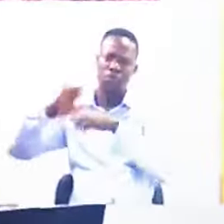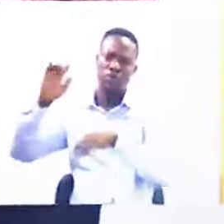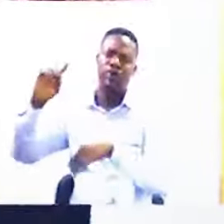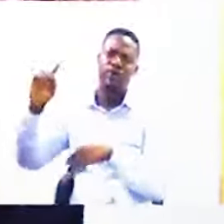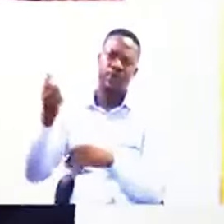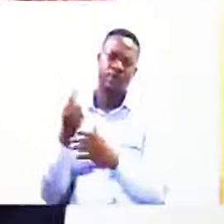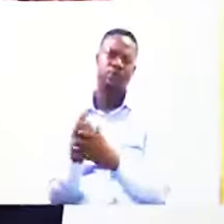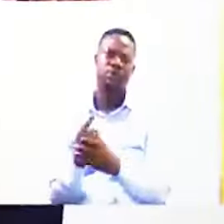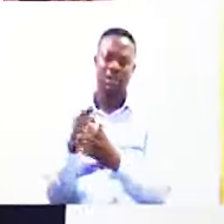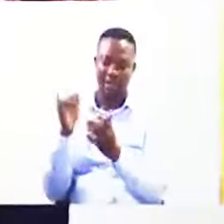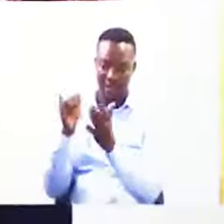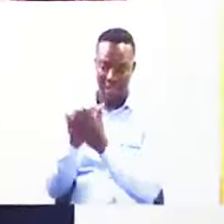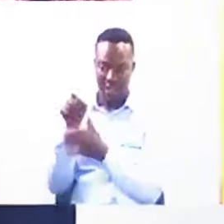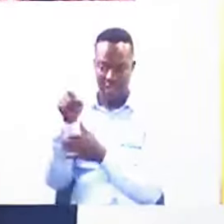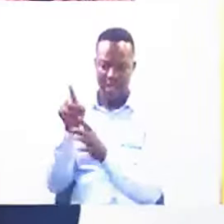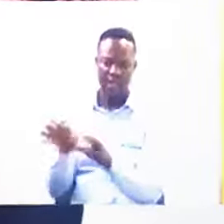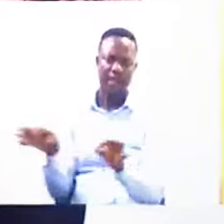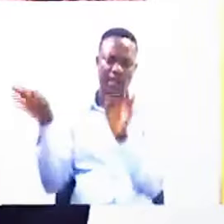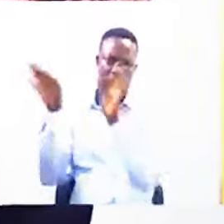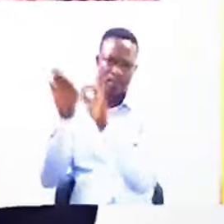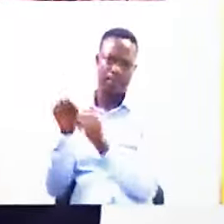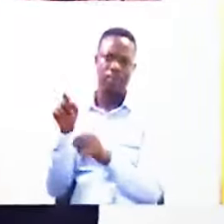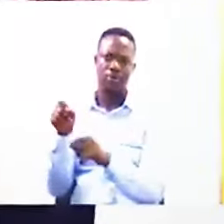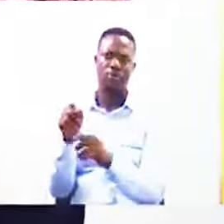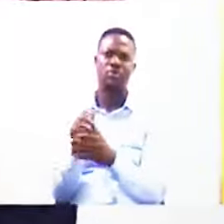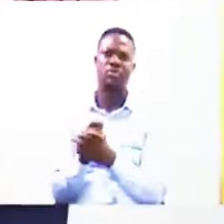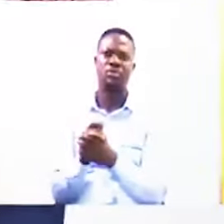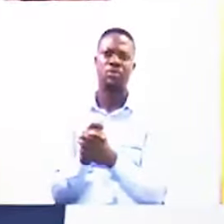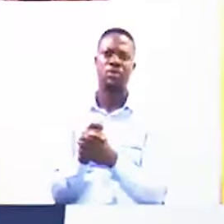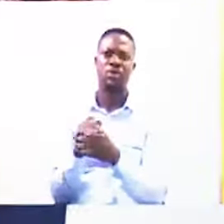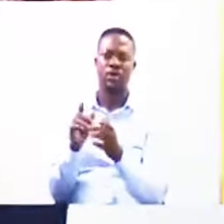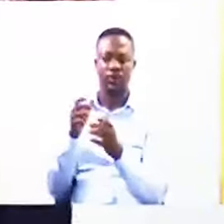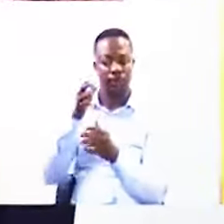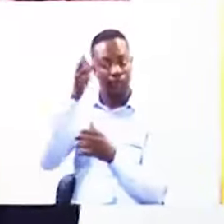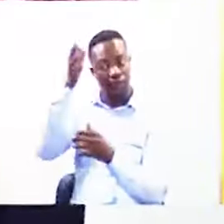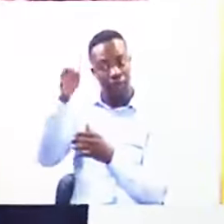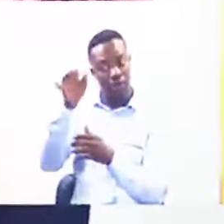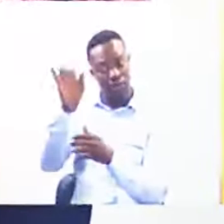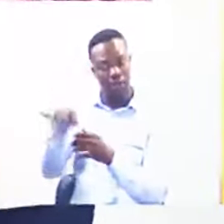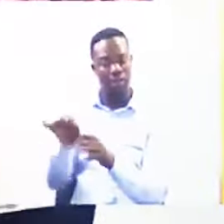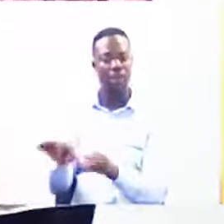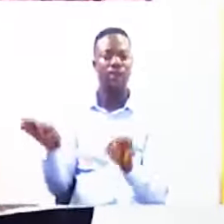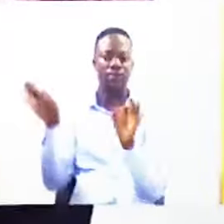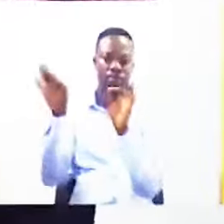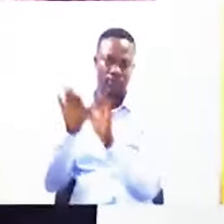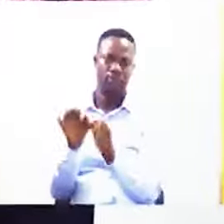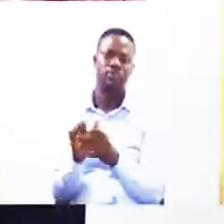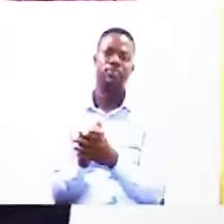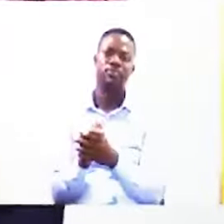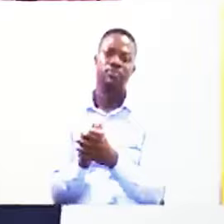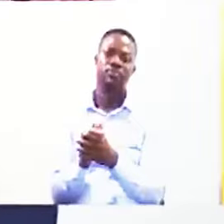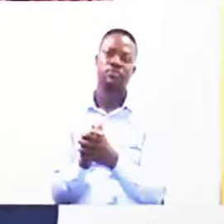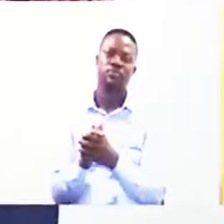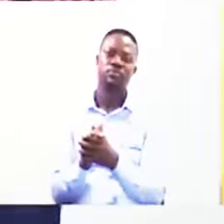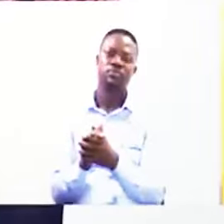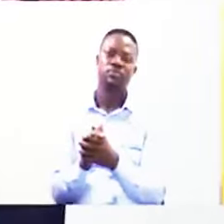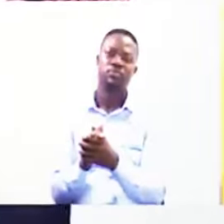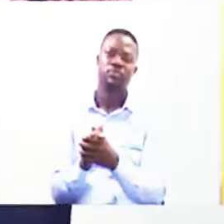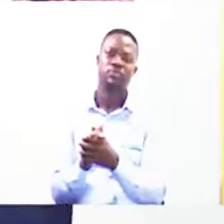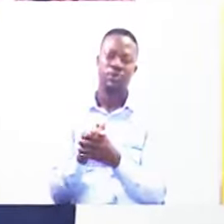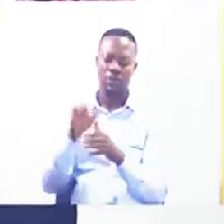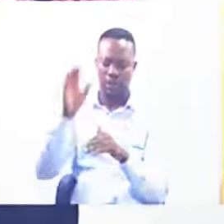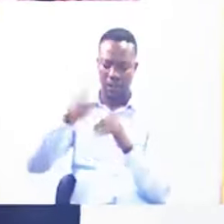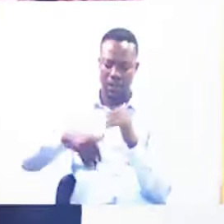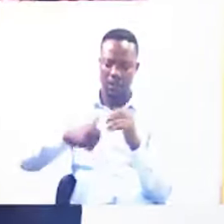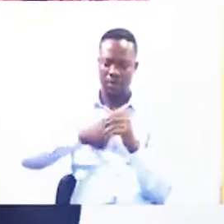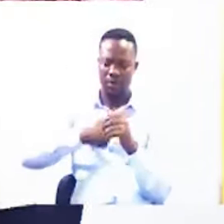put that one first. Let us put the future first than our